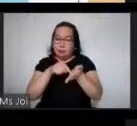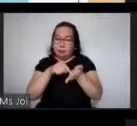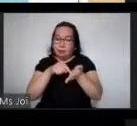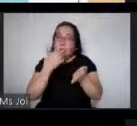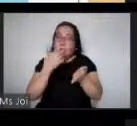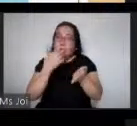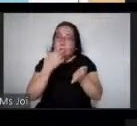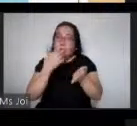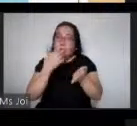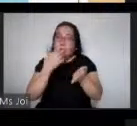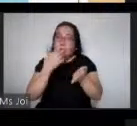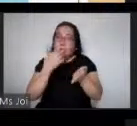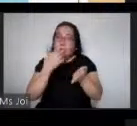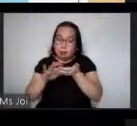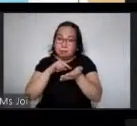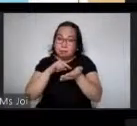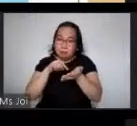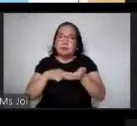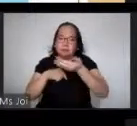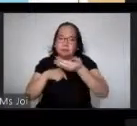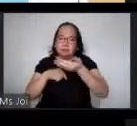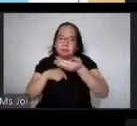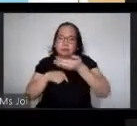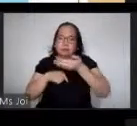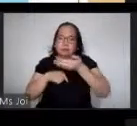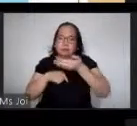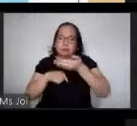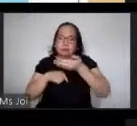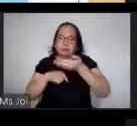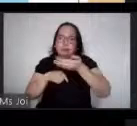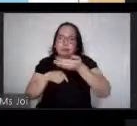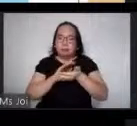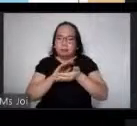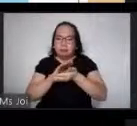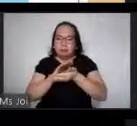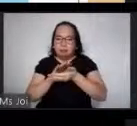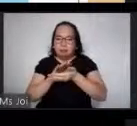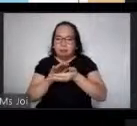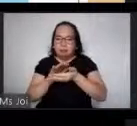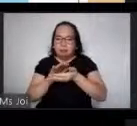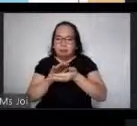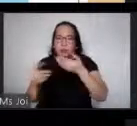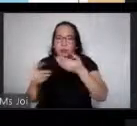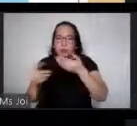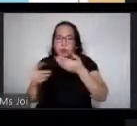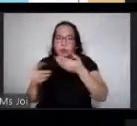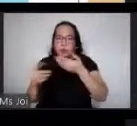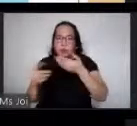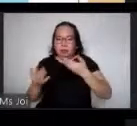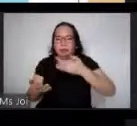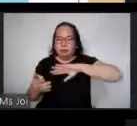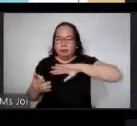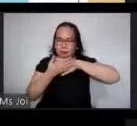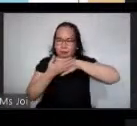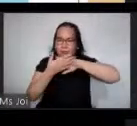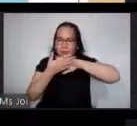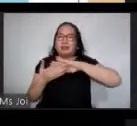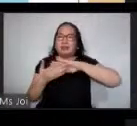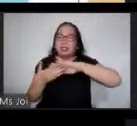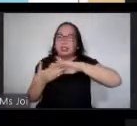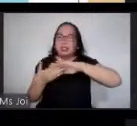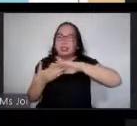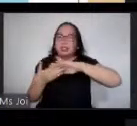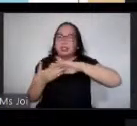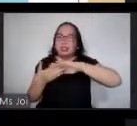face outwards. So you should place metal or stiff edge over your nose and cover